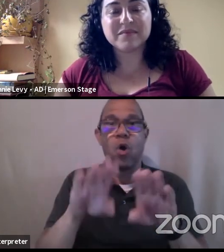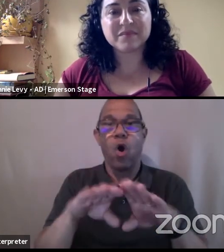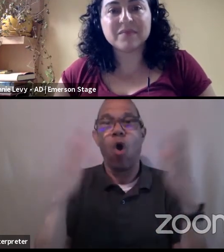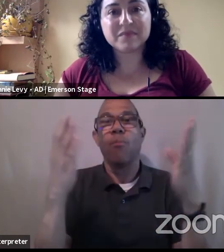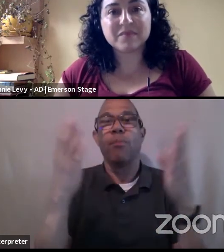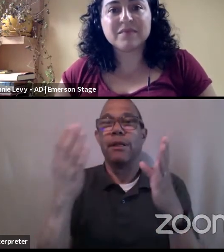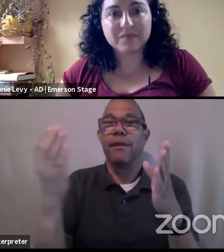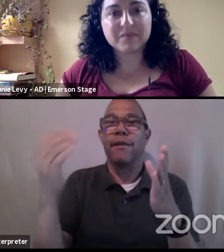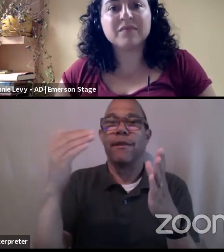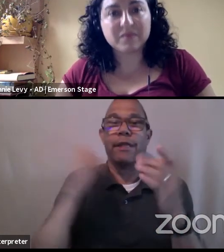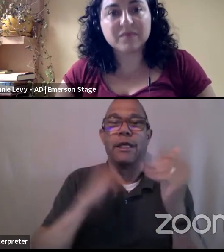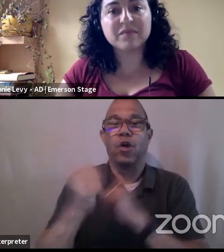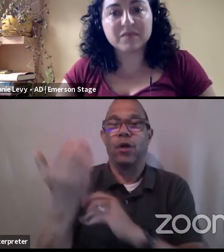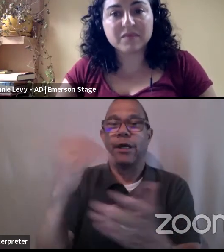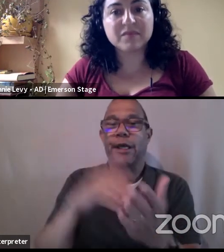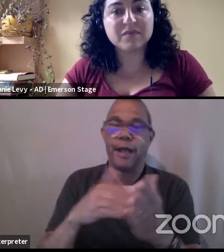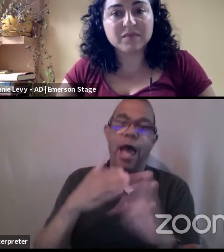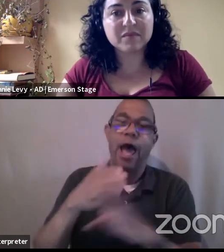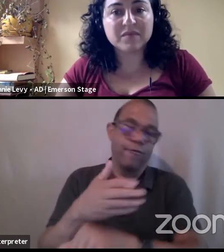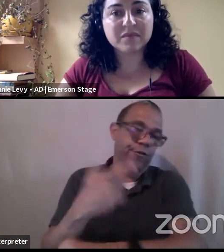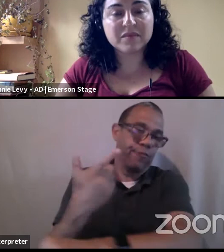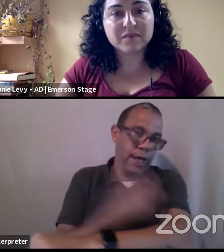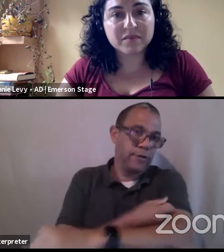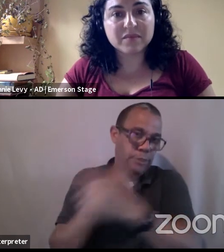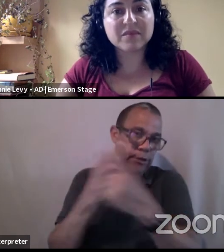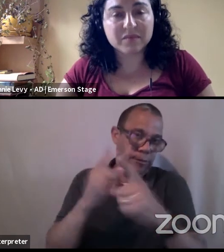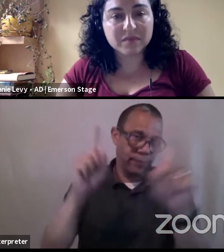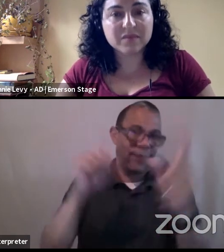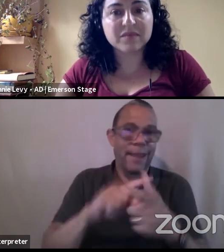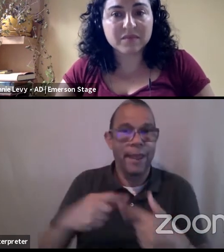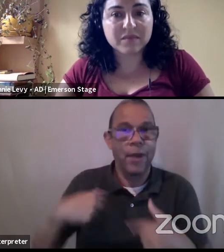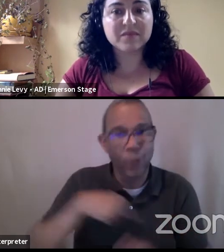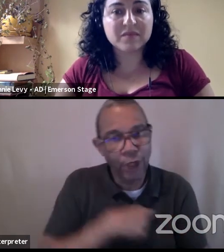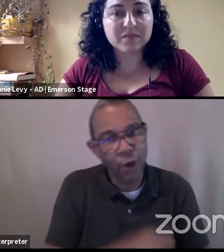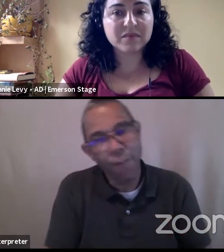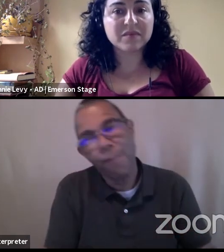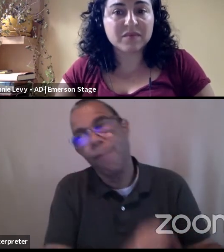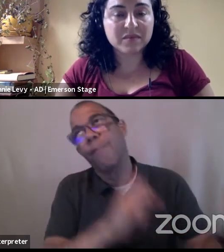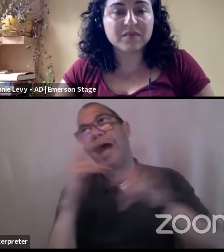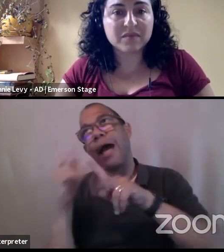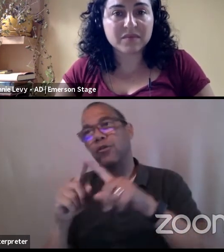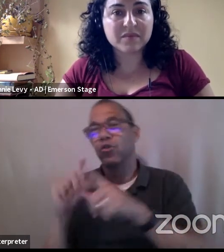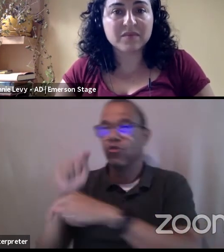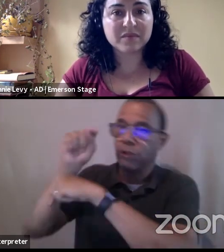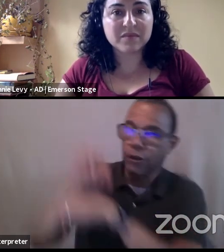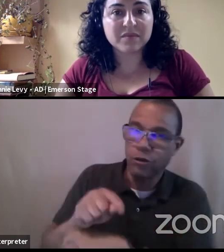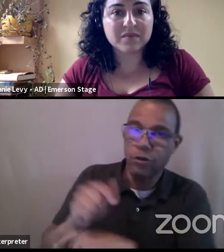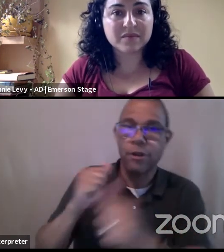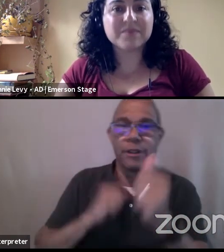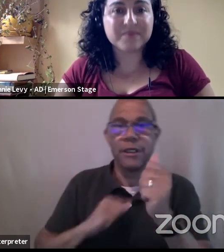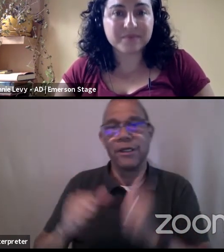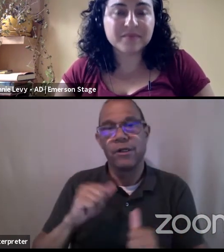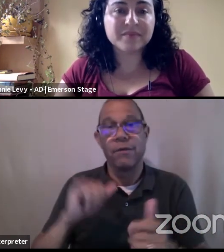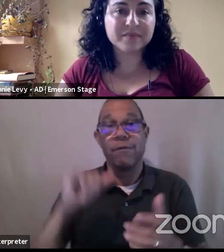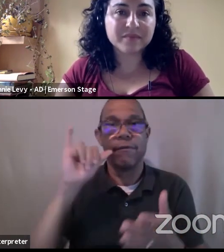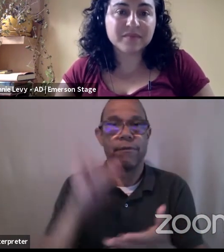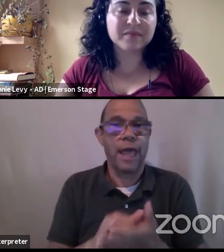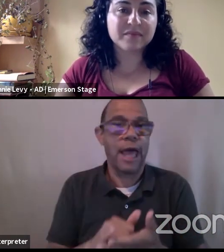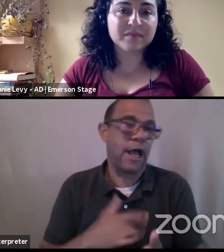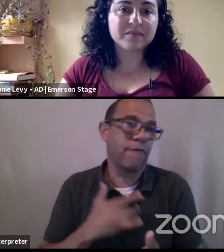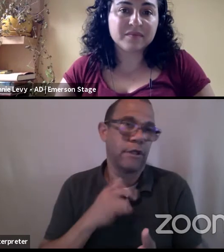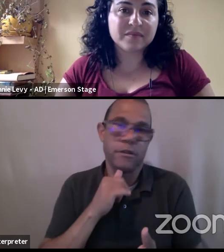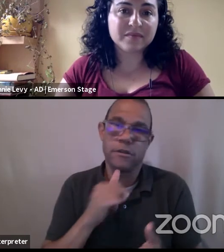theaters and we go back to, uh, you know, traditional, traditional theater as is, then it becomes irrelevant. Uh,